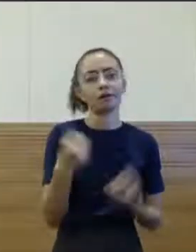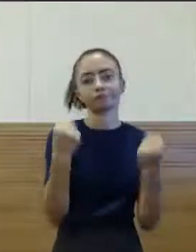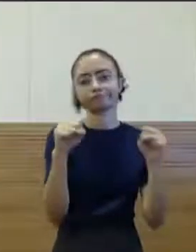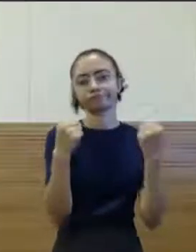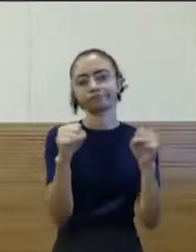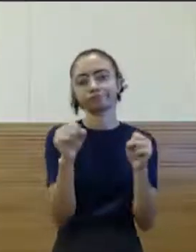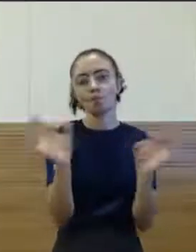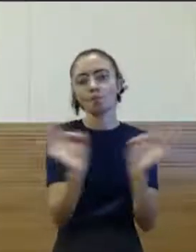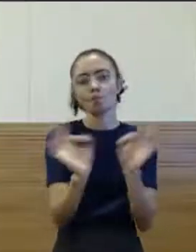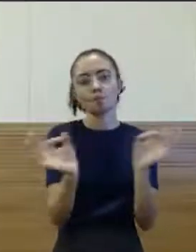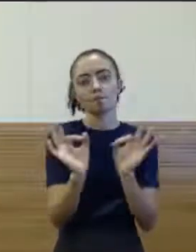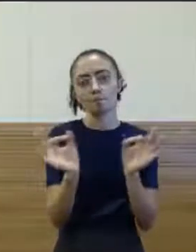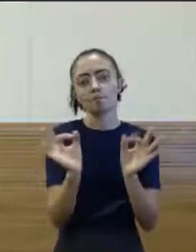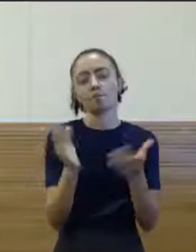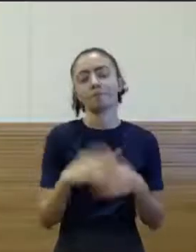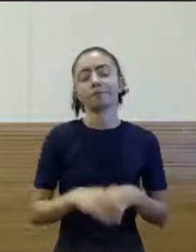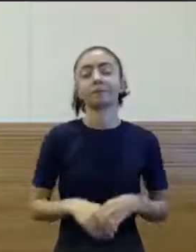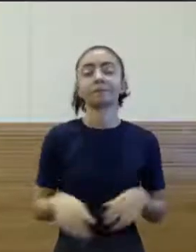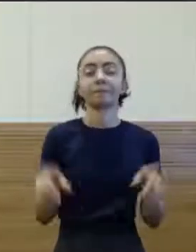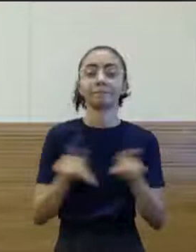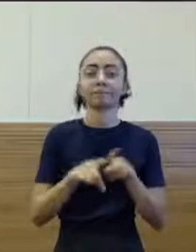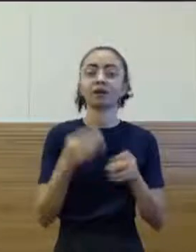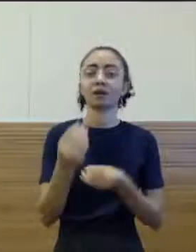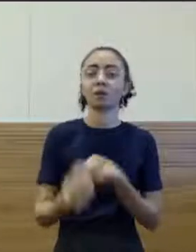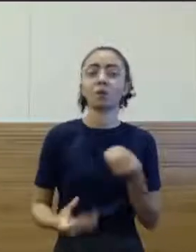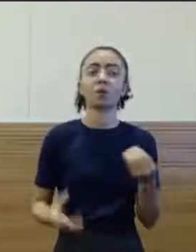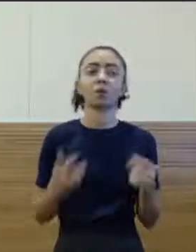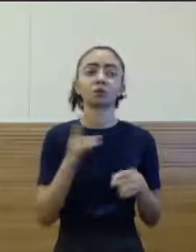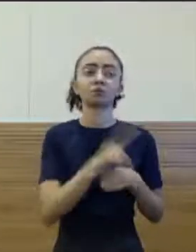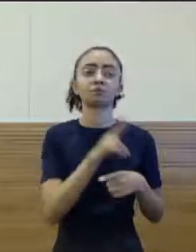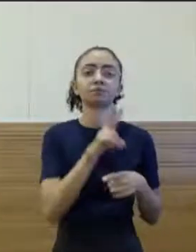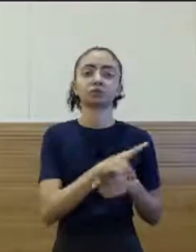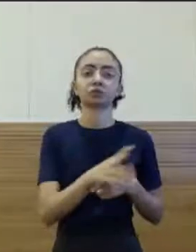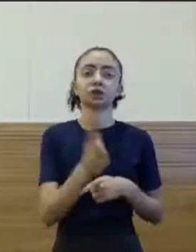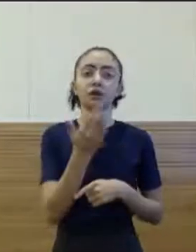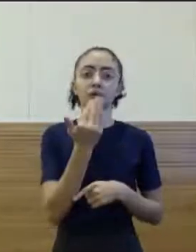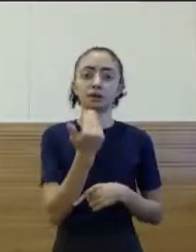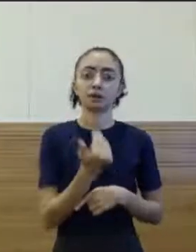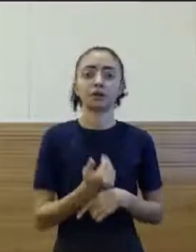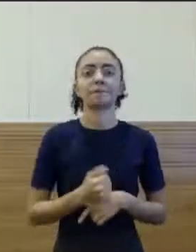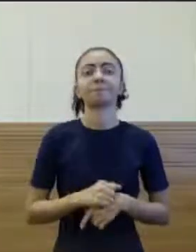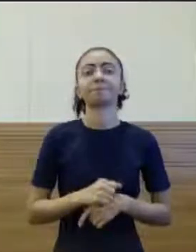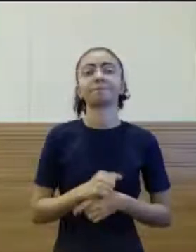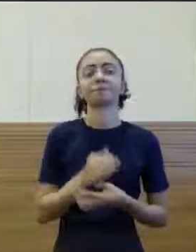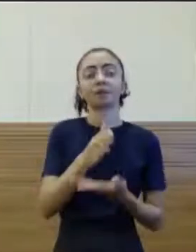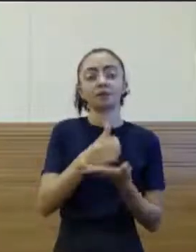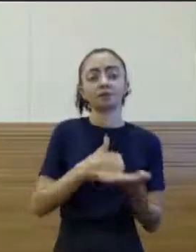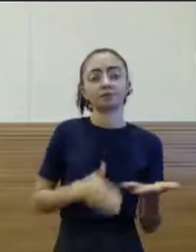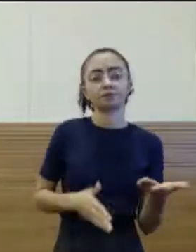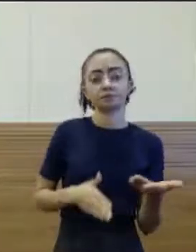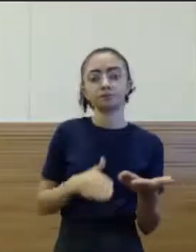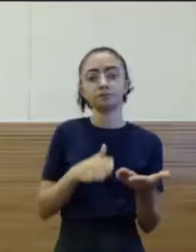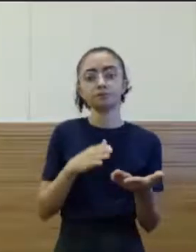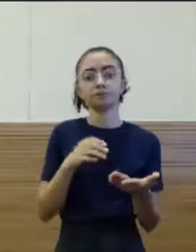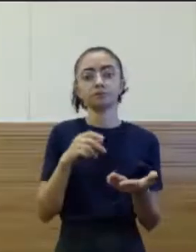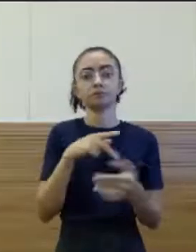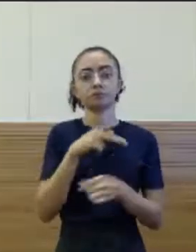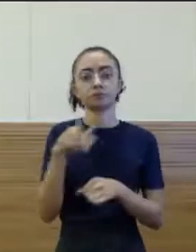to food insecurity, half of the country has some level of